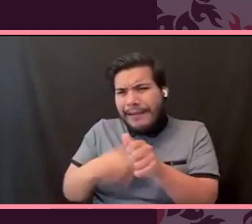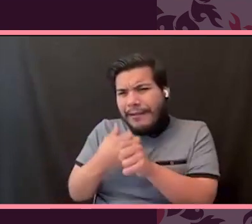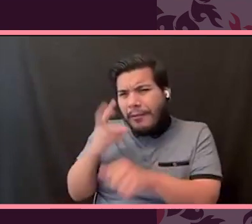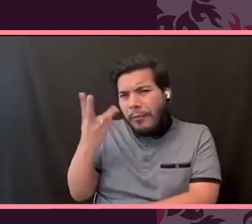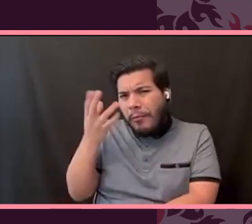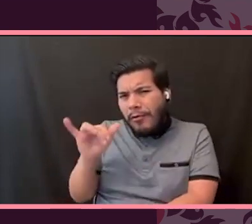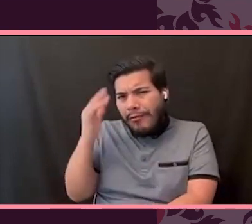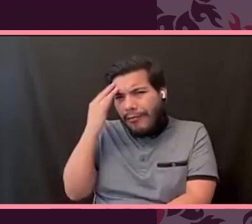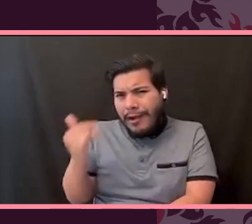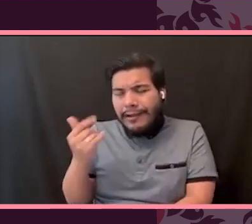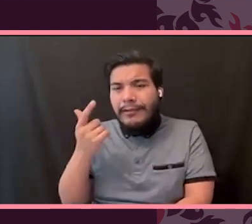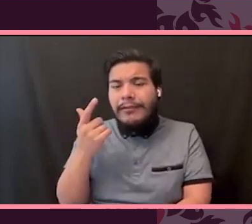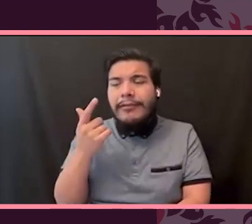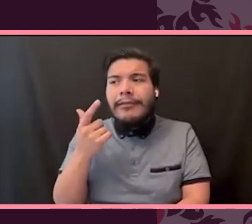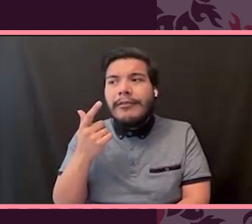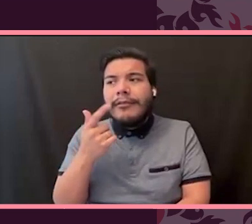like other